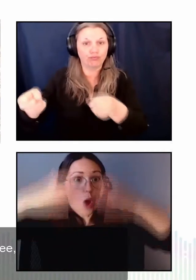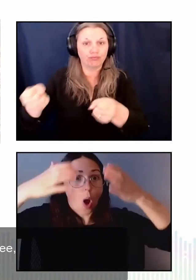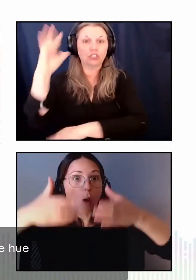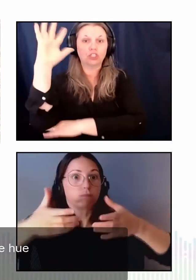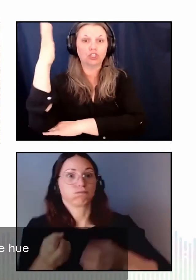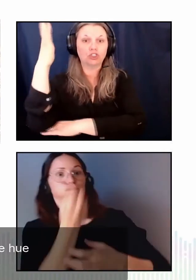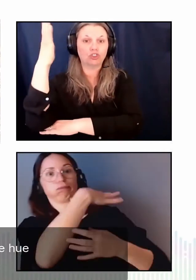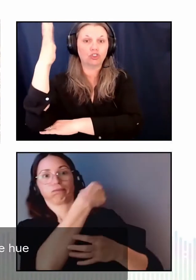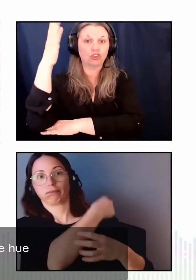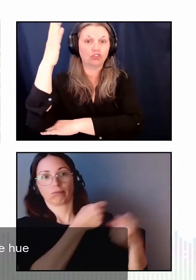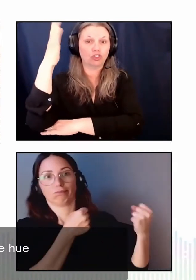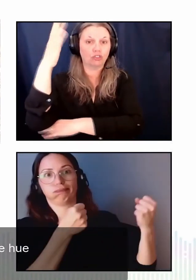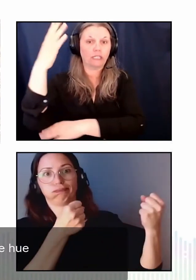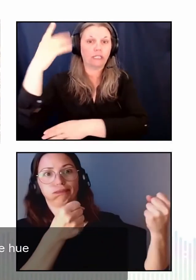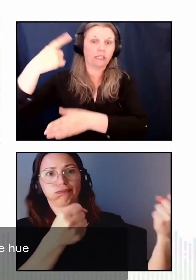strapped to the back of